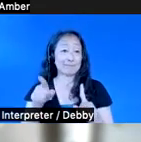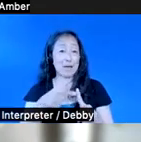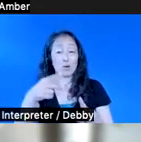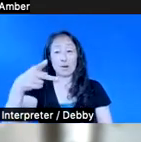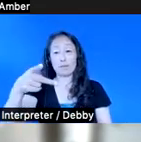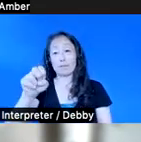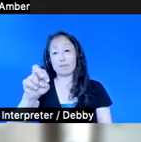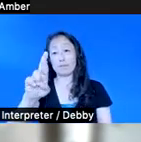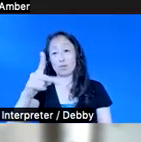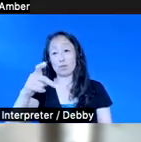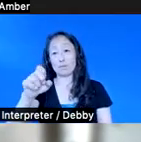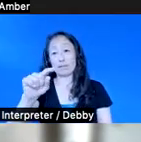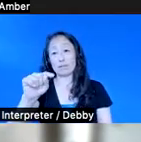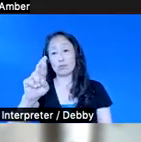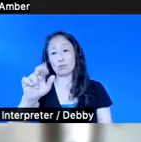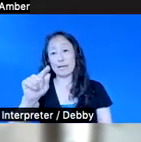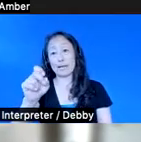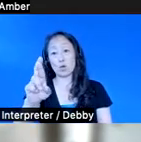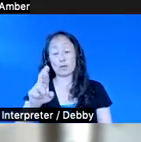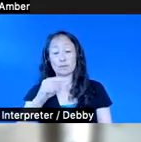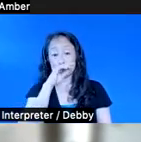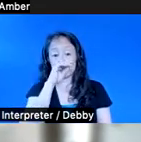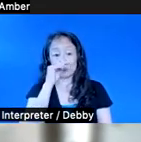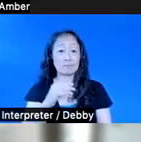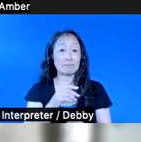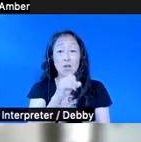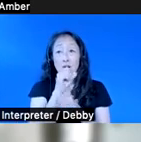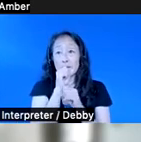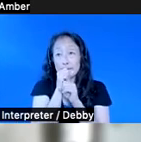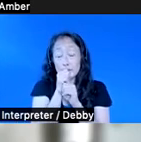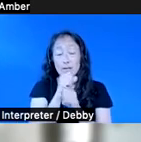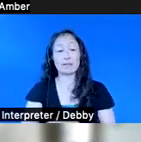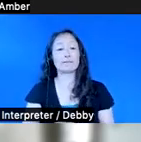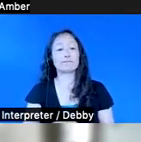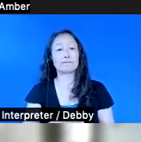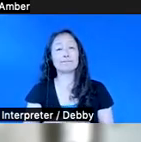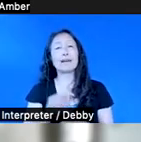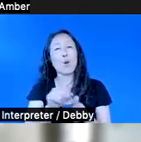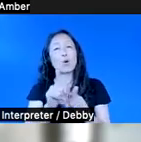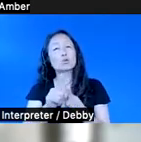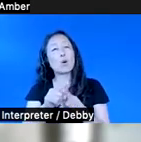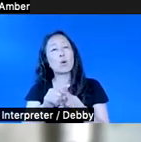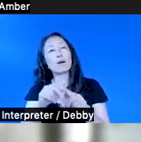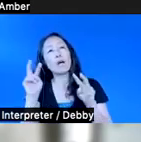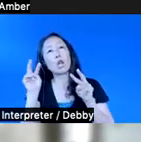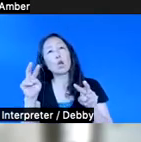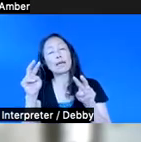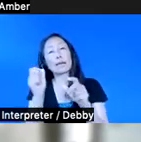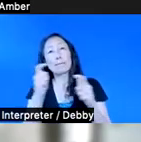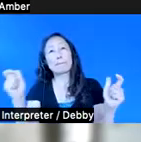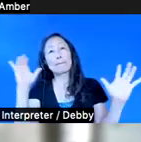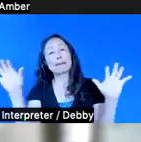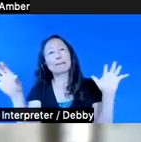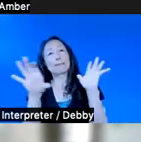Confidentiality again, and then looking at that social and systems change. And you see, this is like from Mending the Sacred